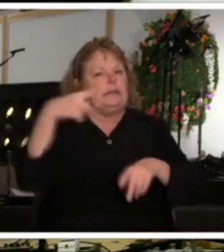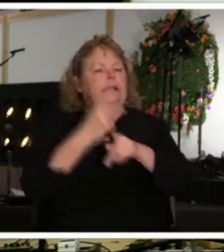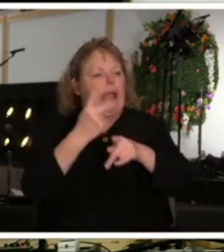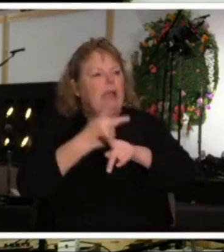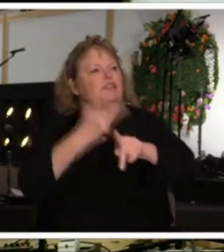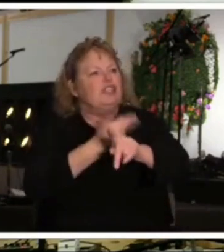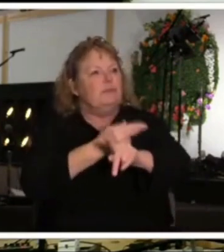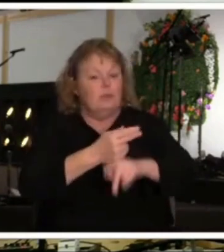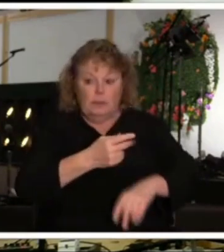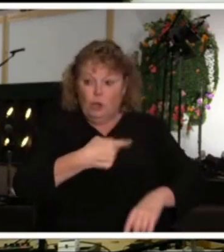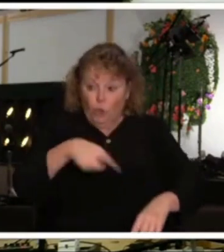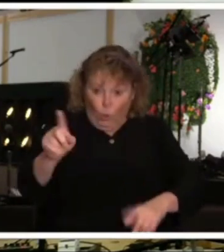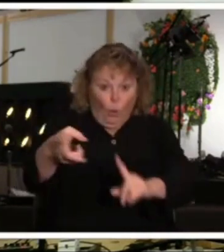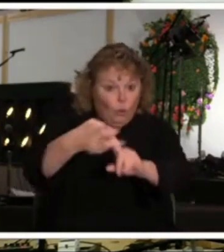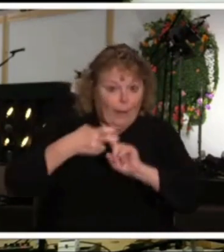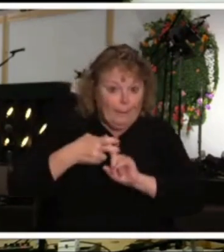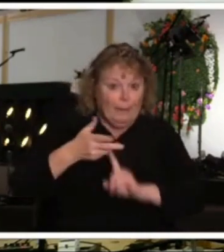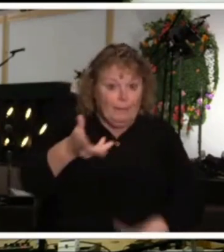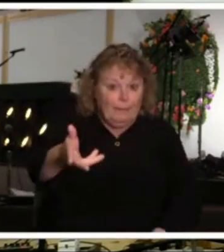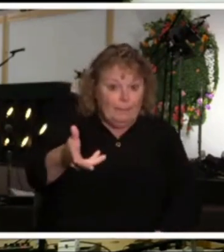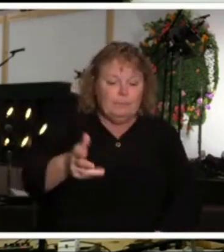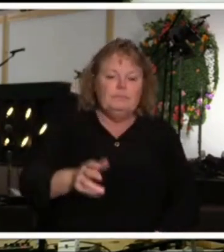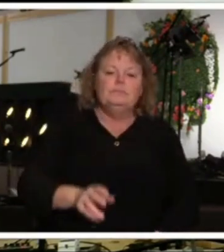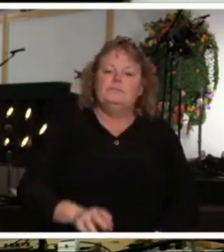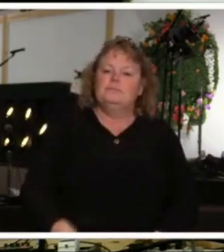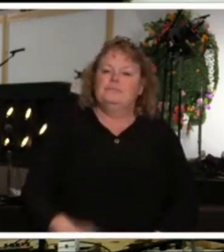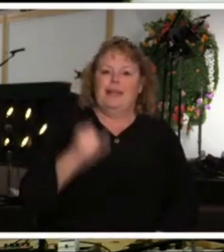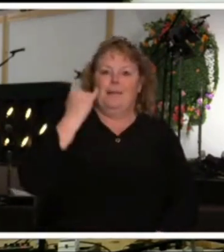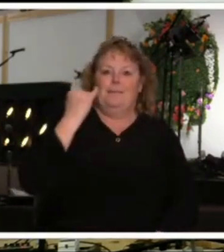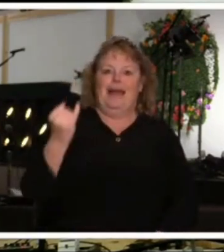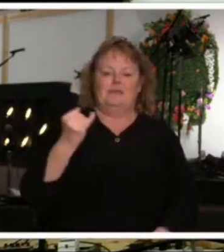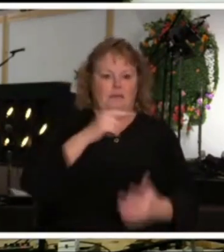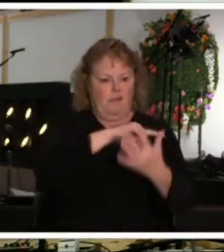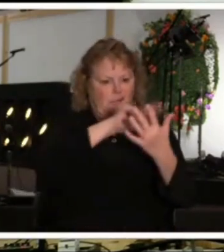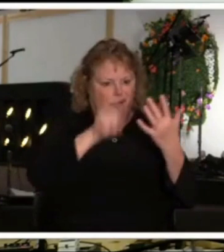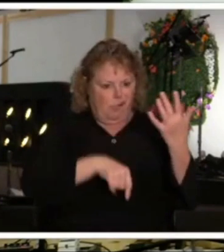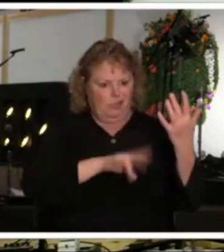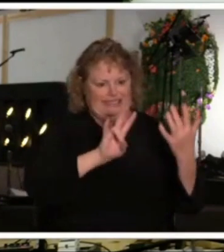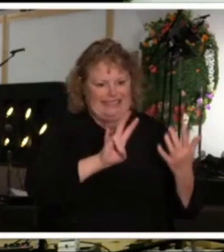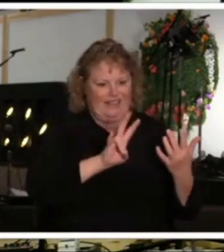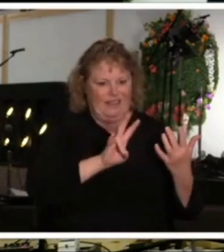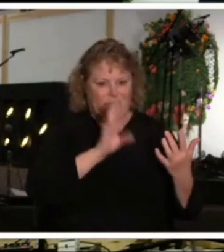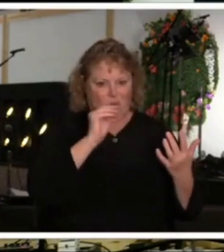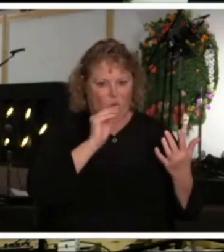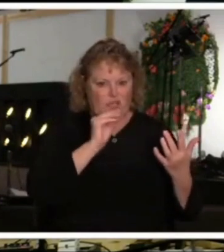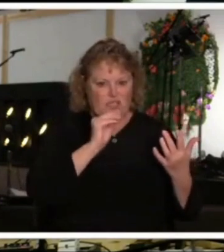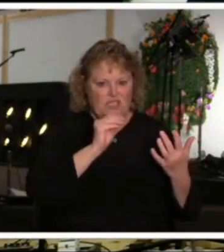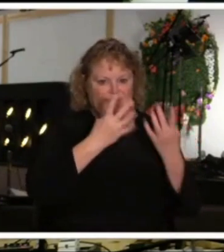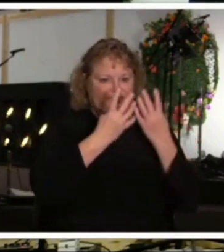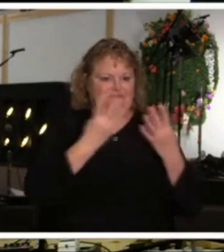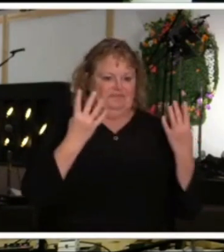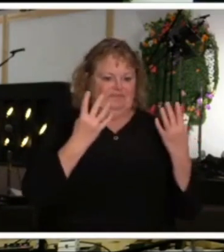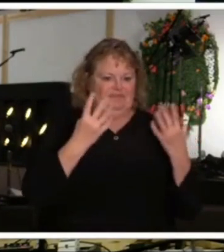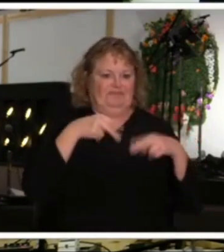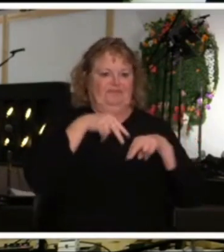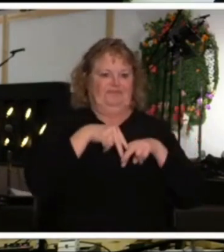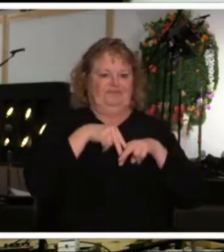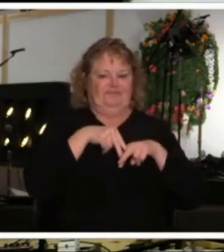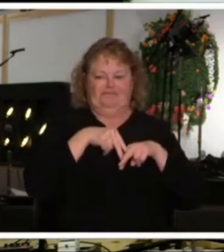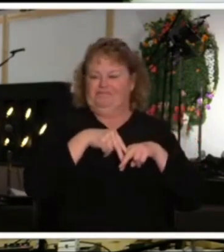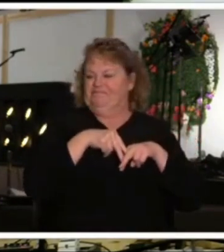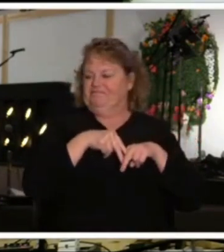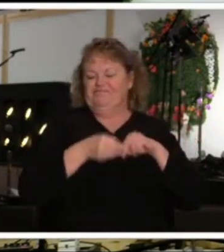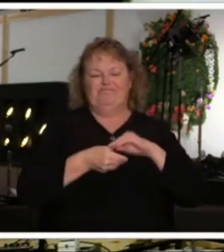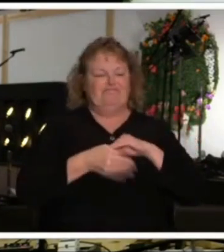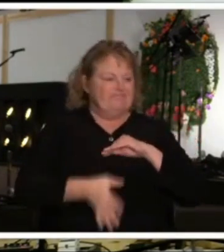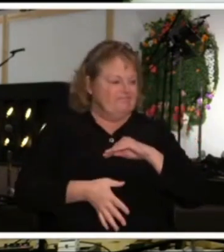Go get David. So think about it. All the other 7 boys are in the house. They all got rejected. They got to go out and get